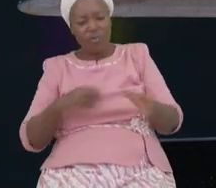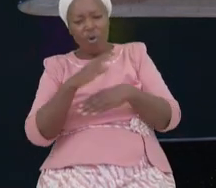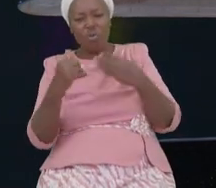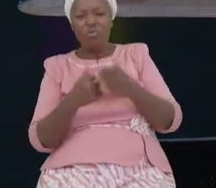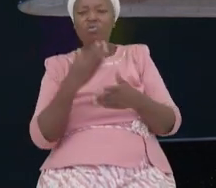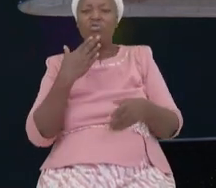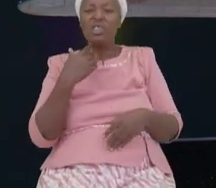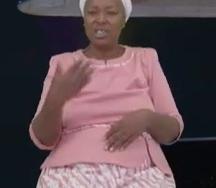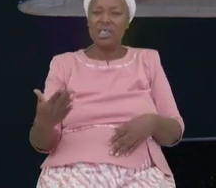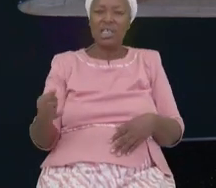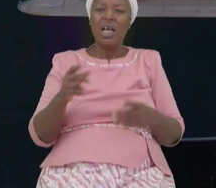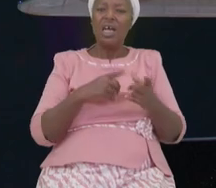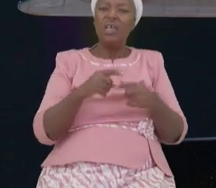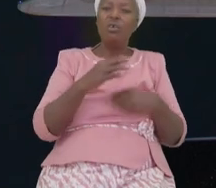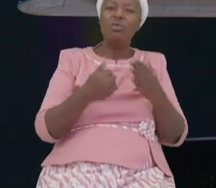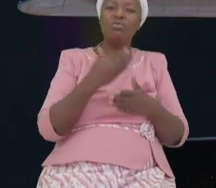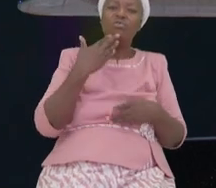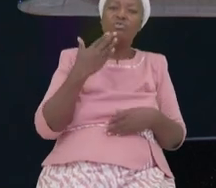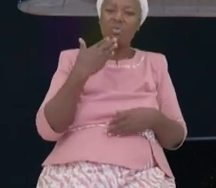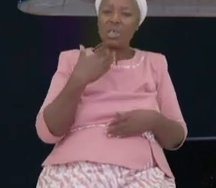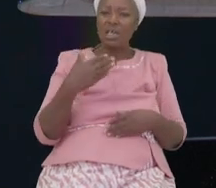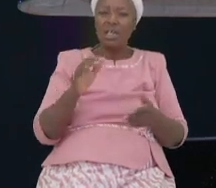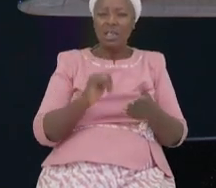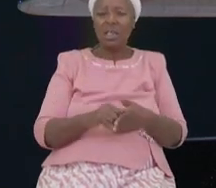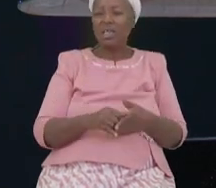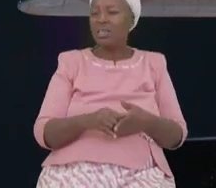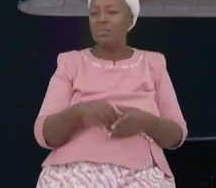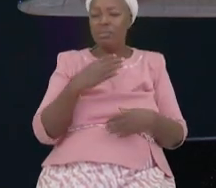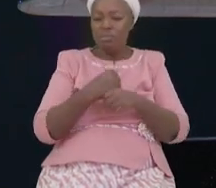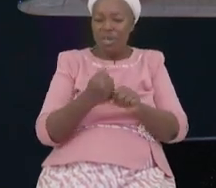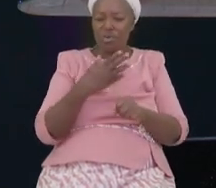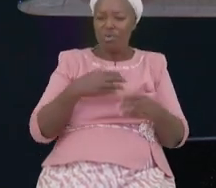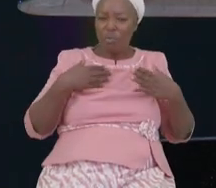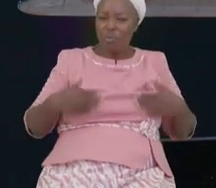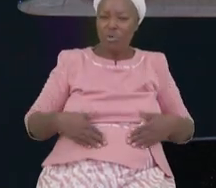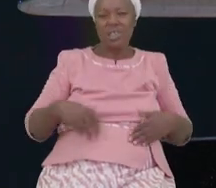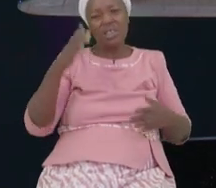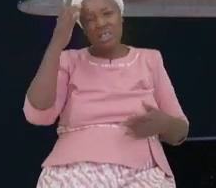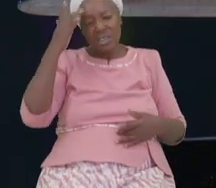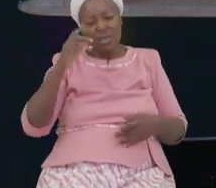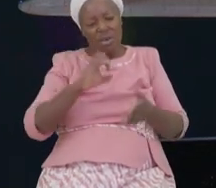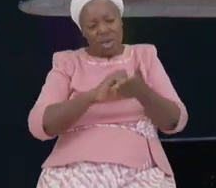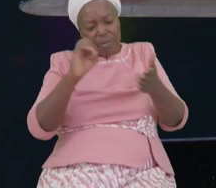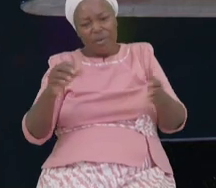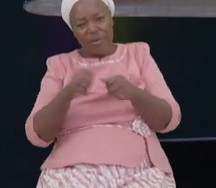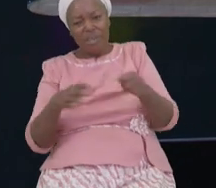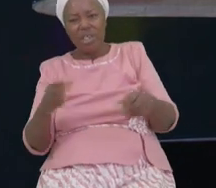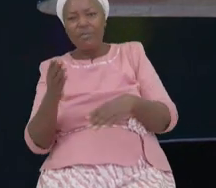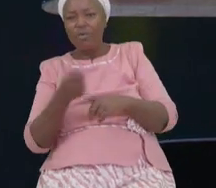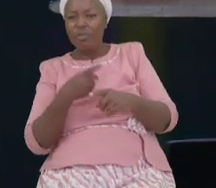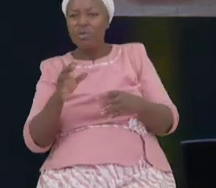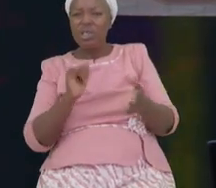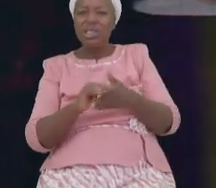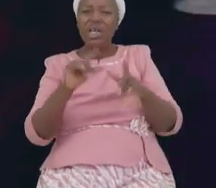sugary thing and the sugar, even honey. You remove all that from your sight. You remove leaven from